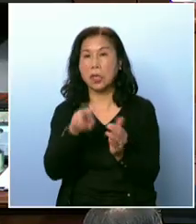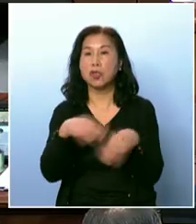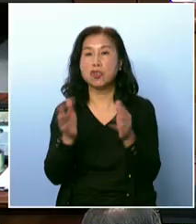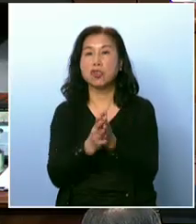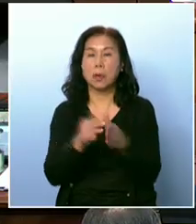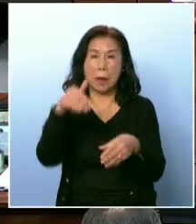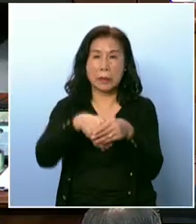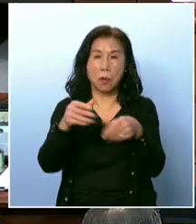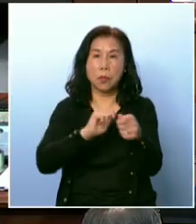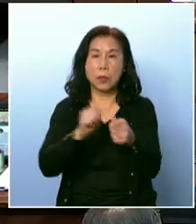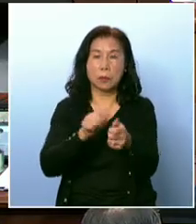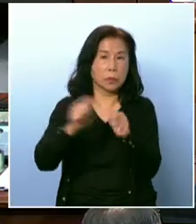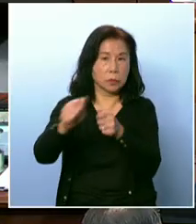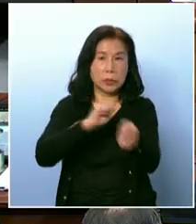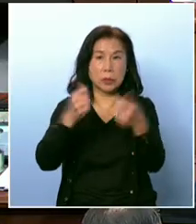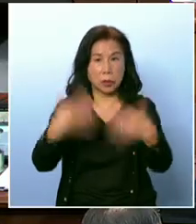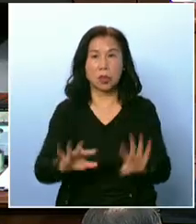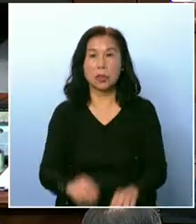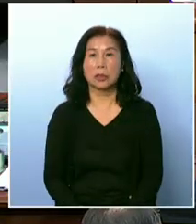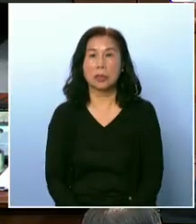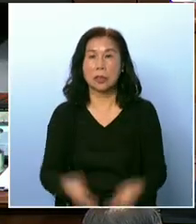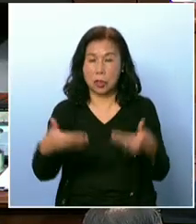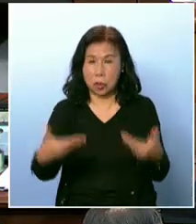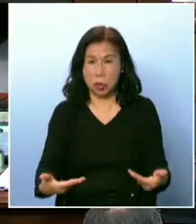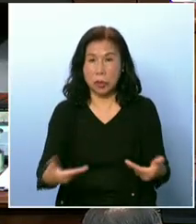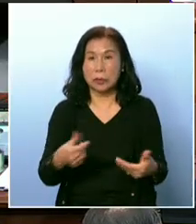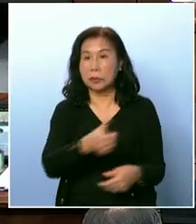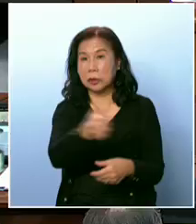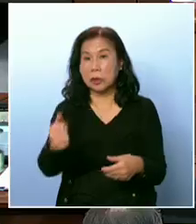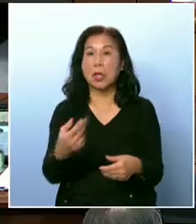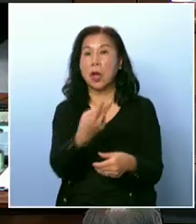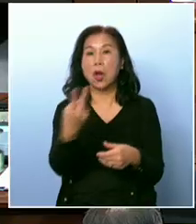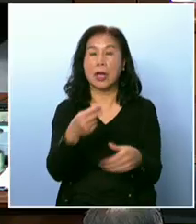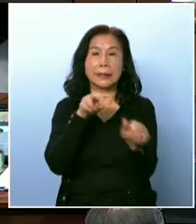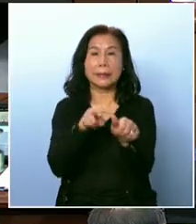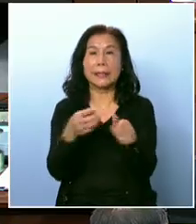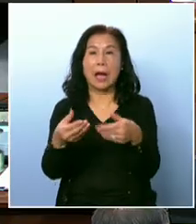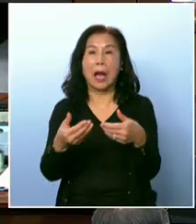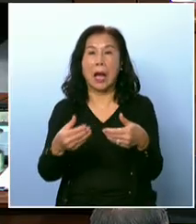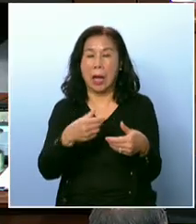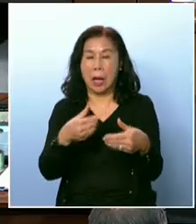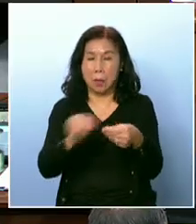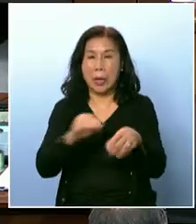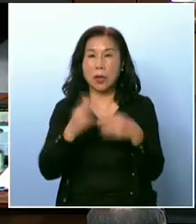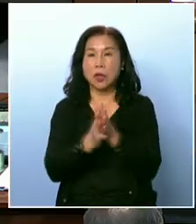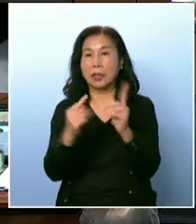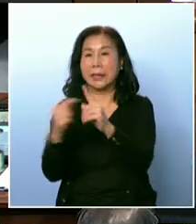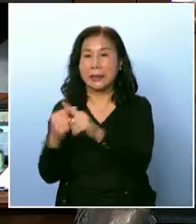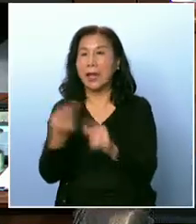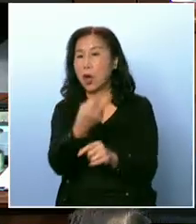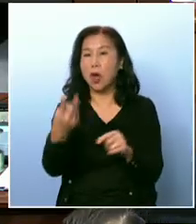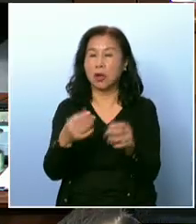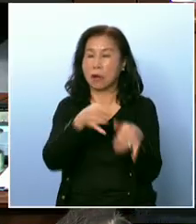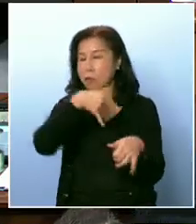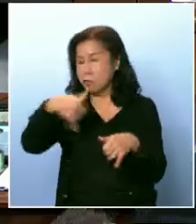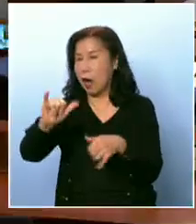Under all your supervision, I have already destroyed the ballot papers. Many thanks to the two observers. You may return